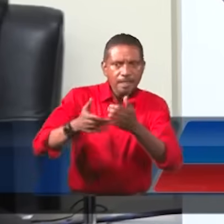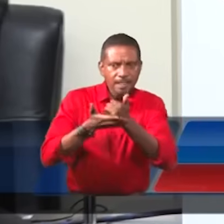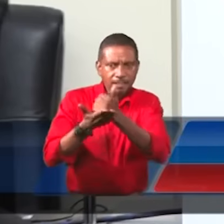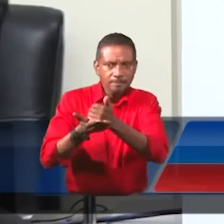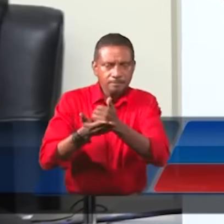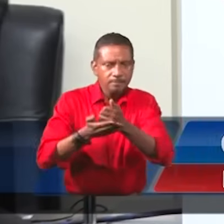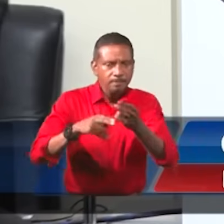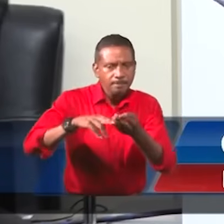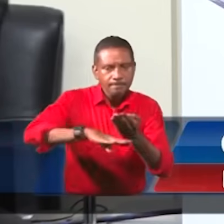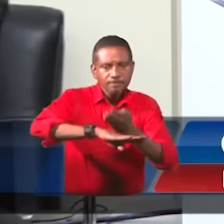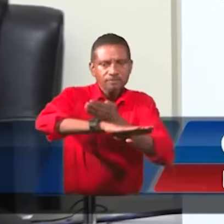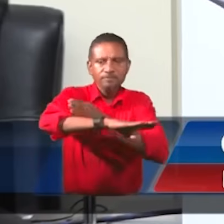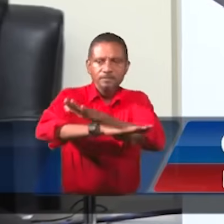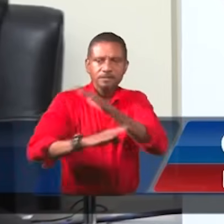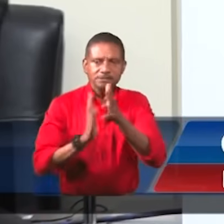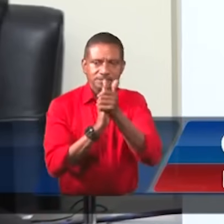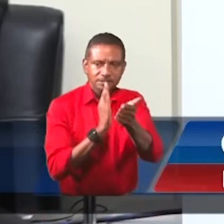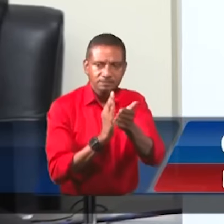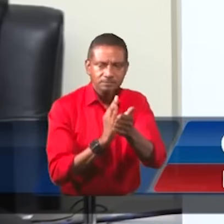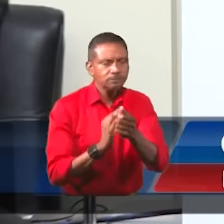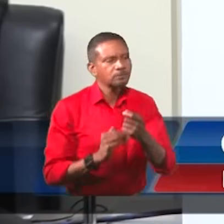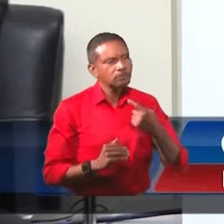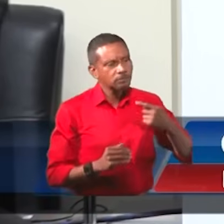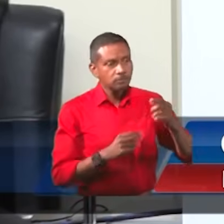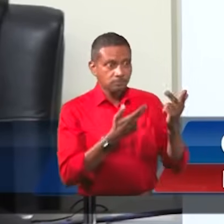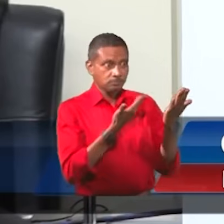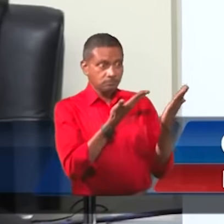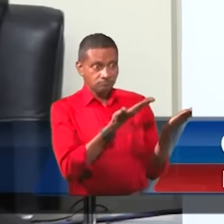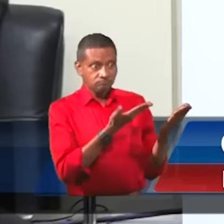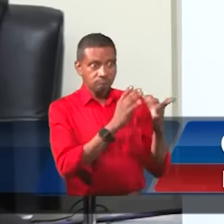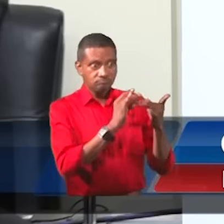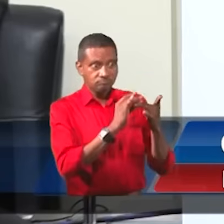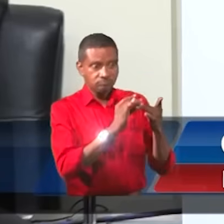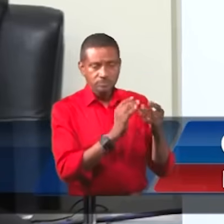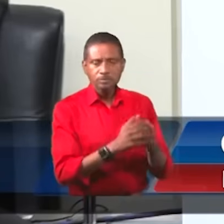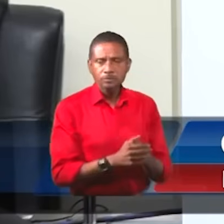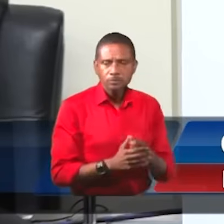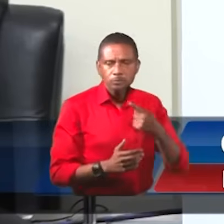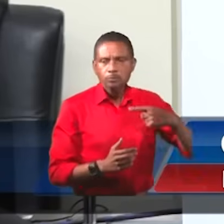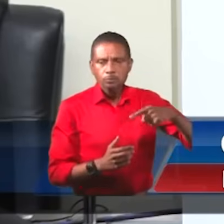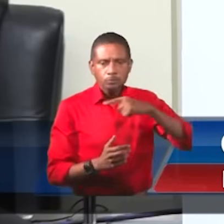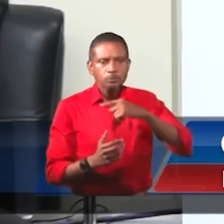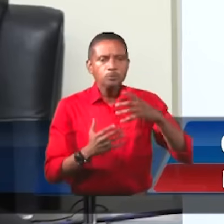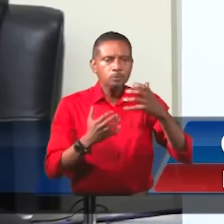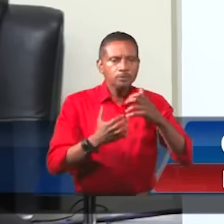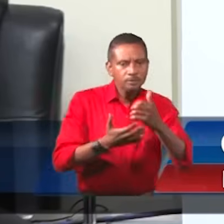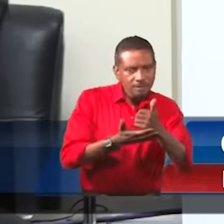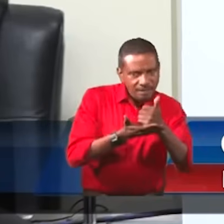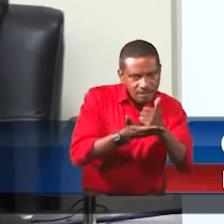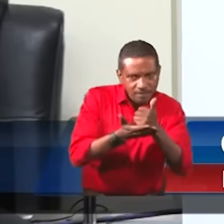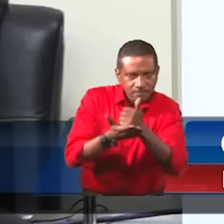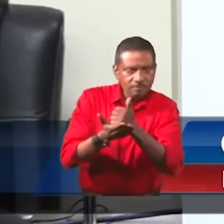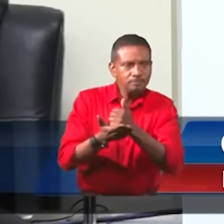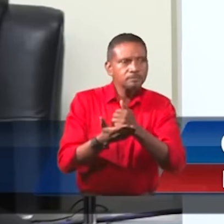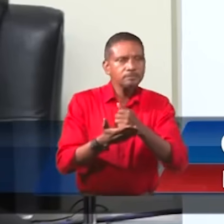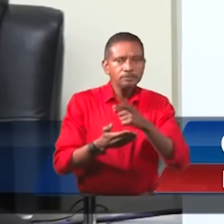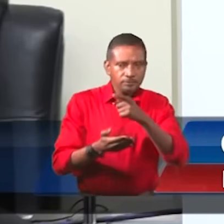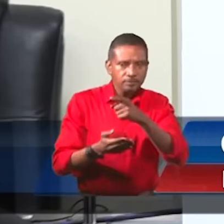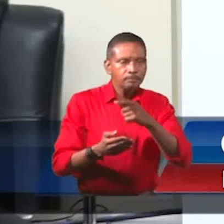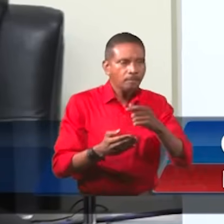will collaboratively work to enhance our understanding of surveillance best practice with the experts from the